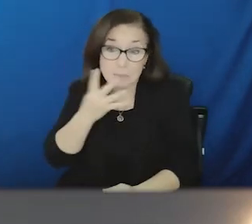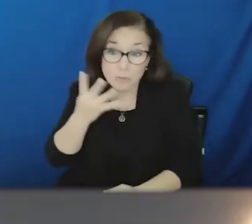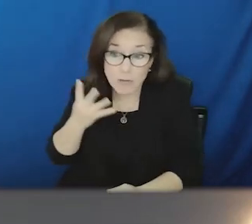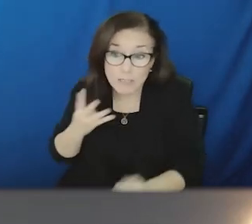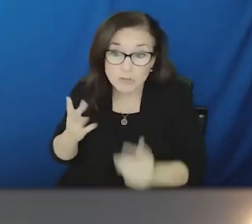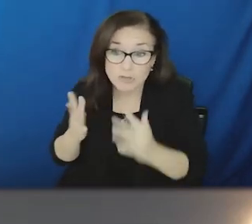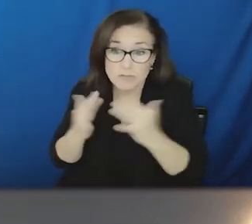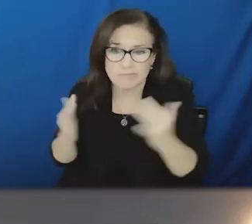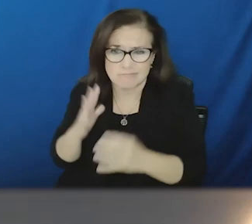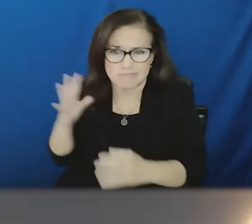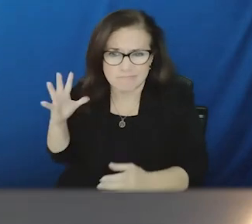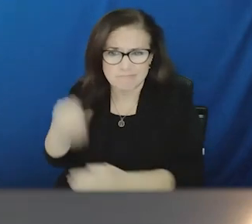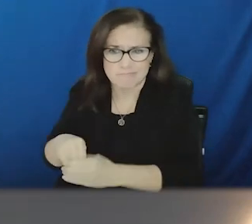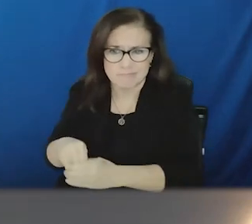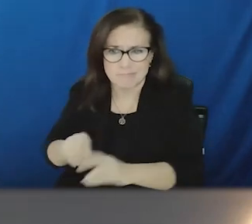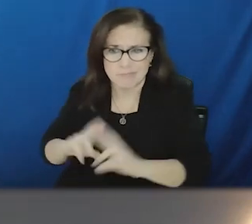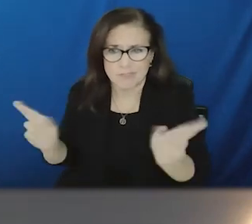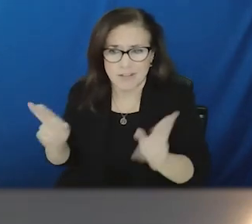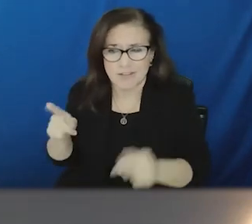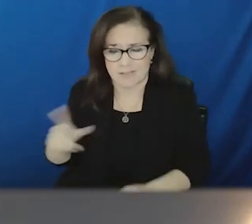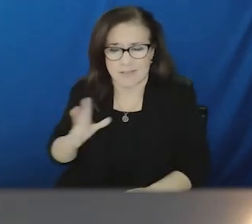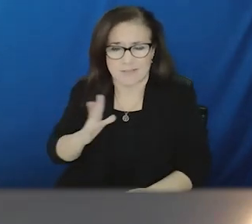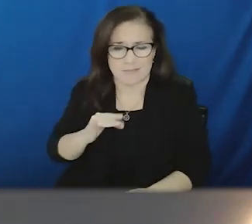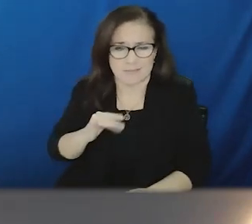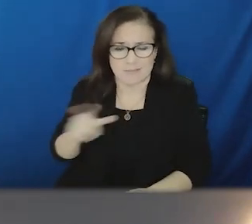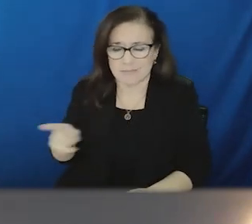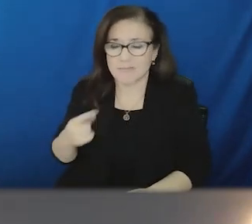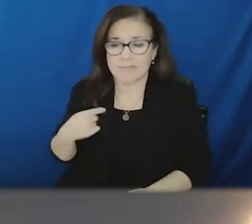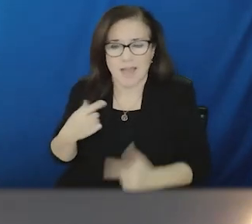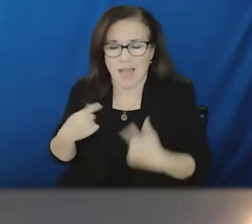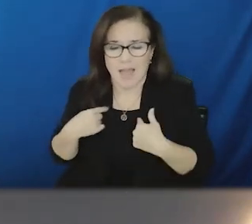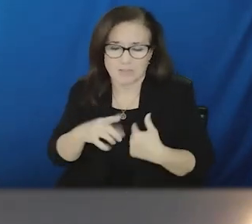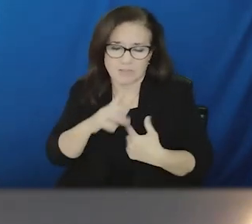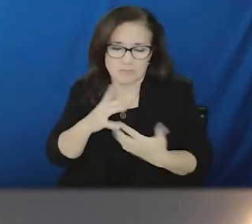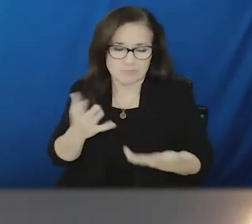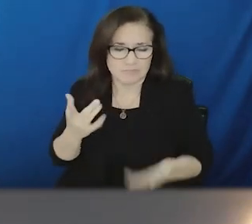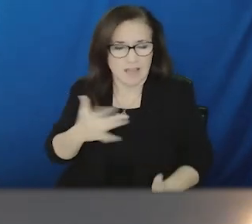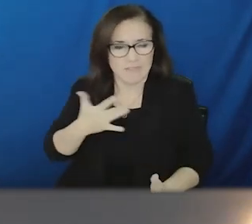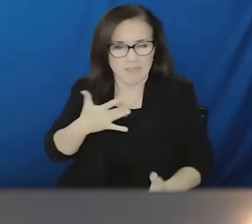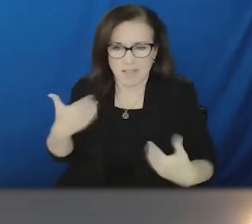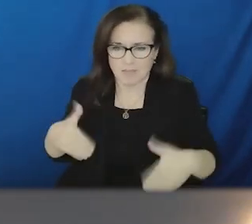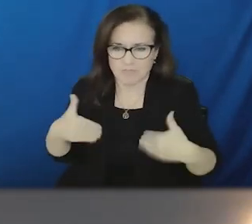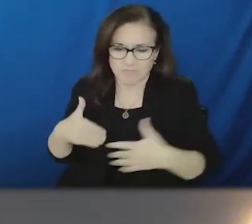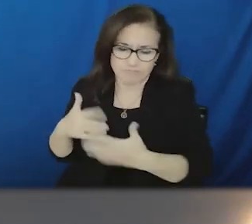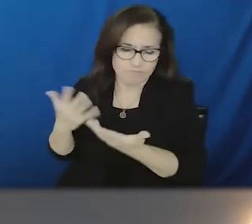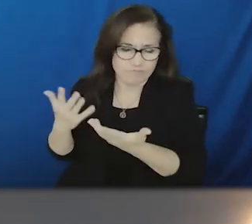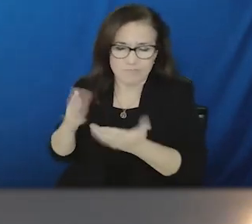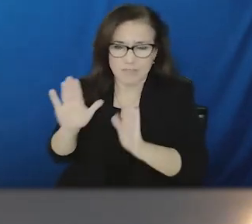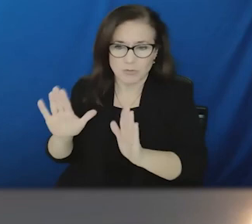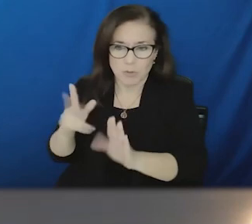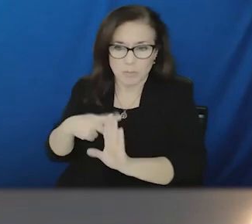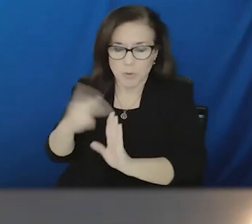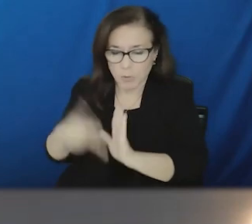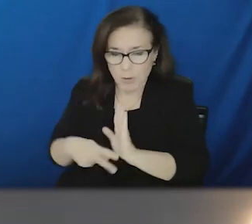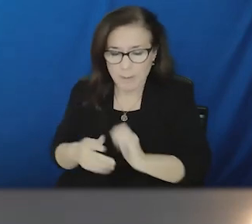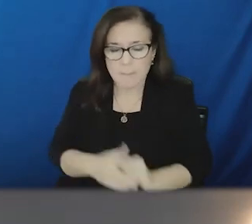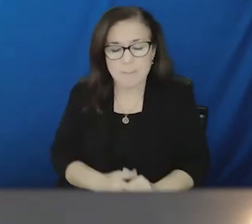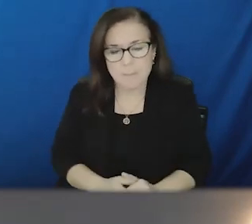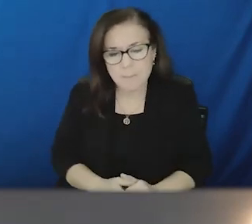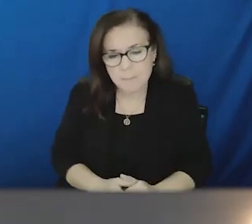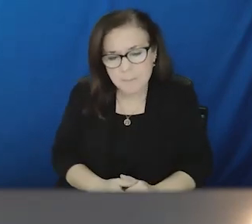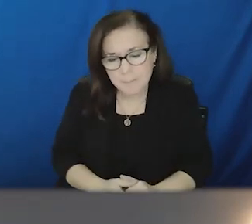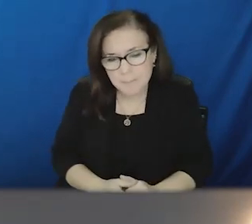just, tremendous. I mean, I just can't applaud more for, and I'm looking at, as we were saying, more